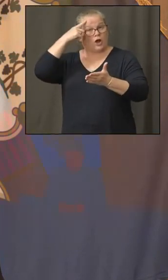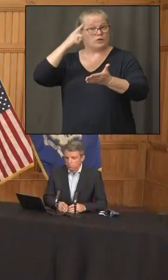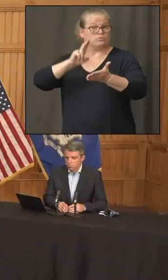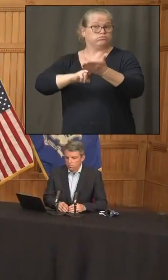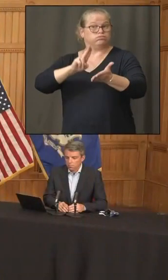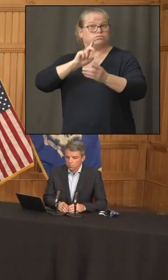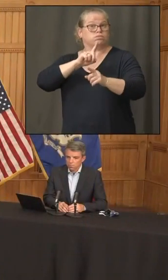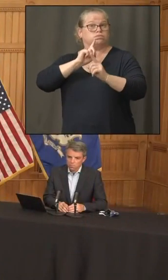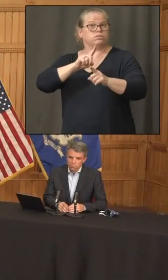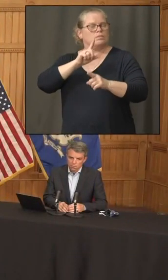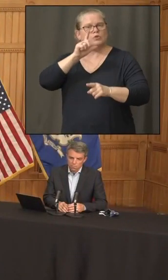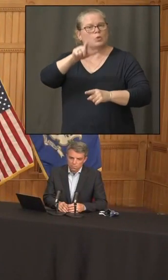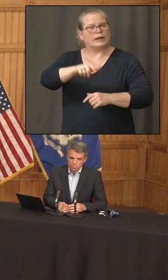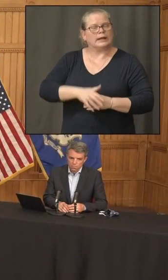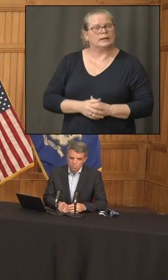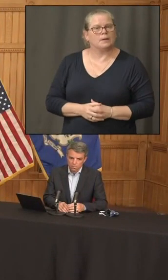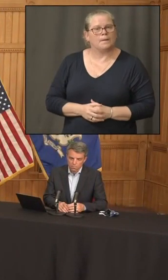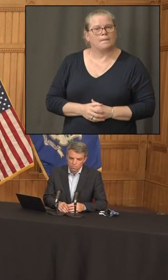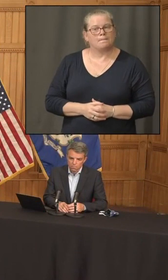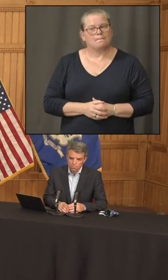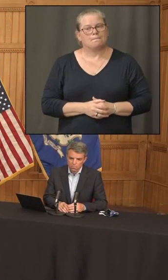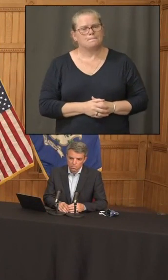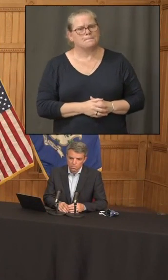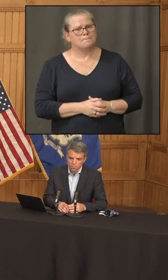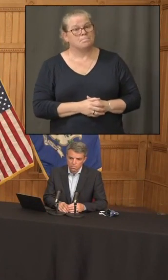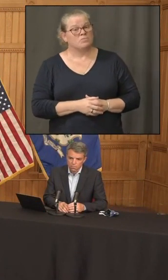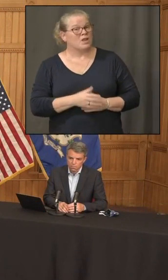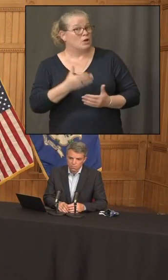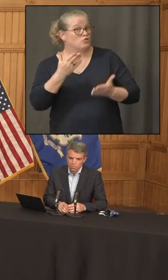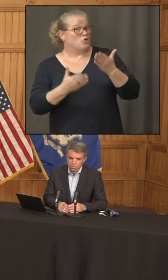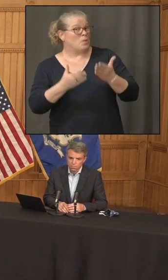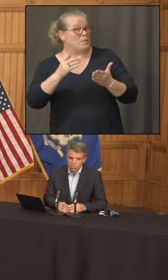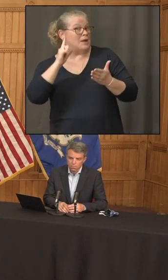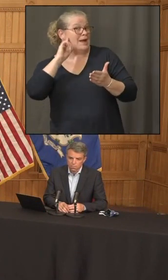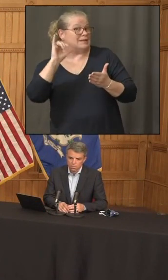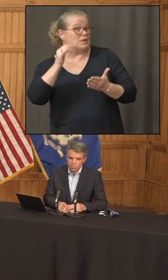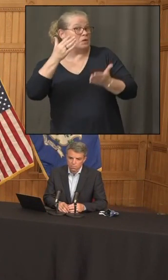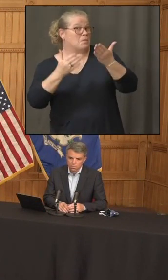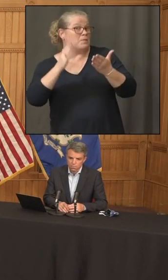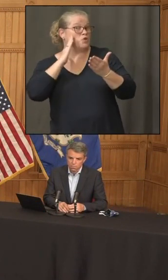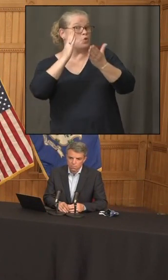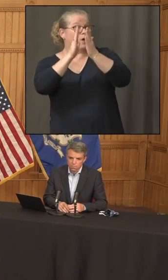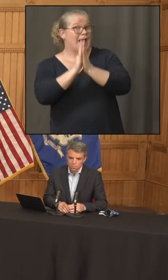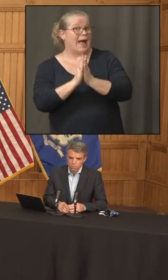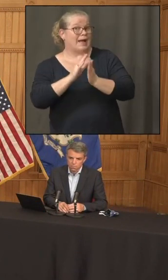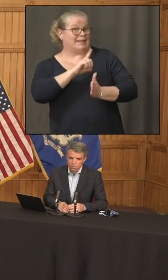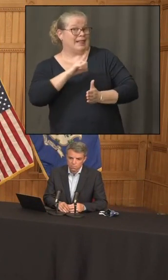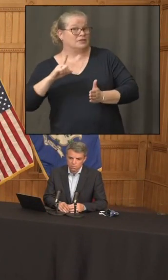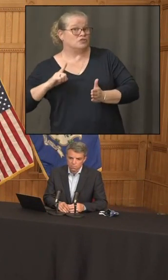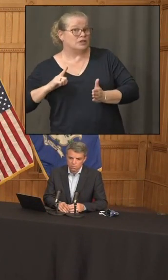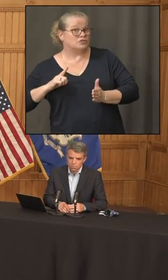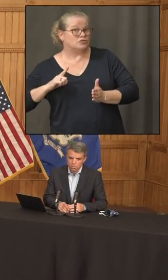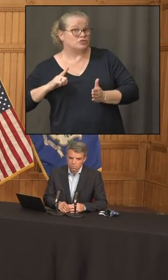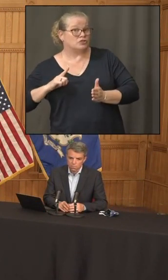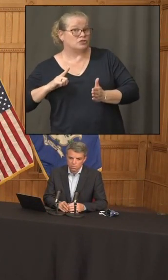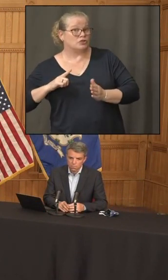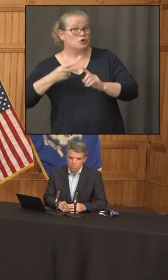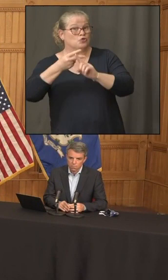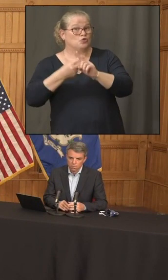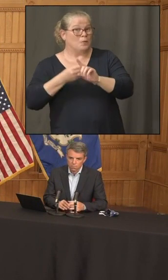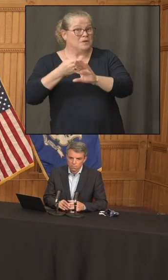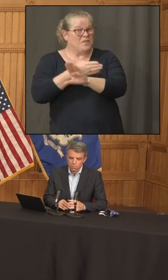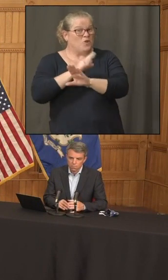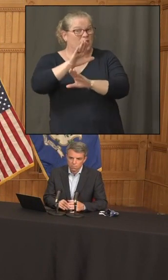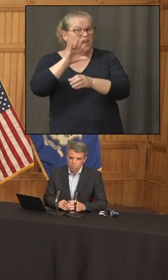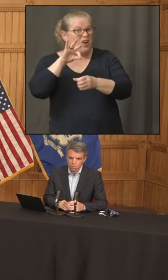But so that sounds like you're leaving open the possibility of potentially asking the General Assembly 2 months before their election